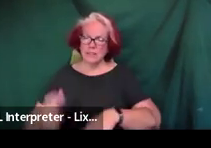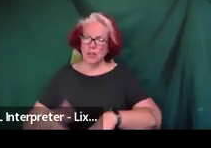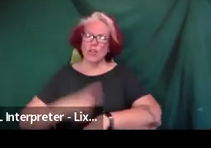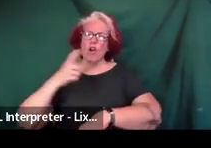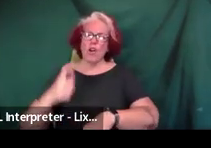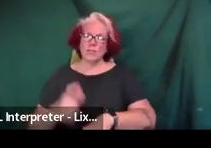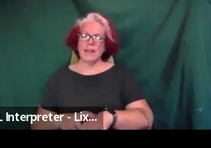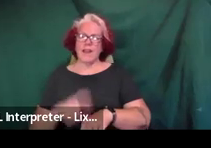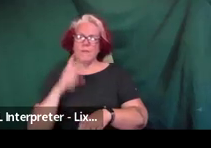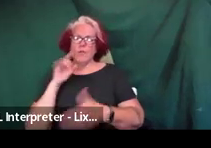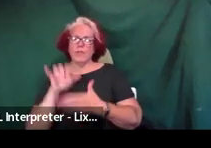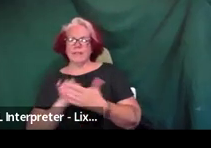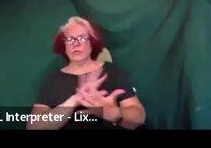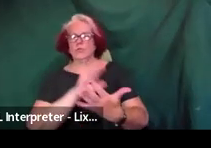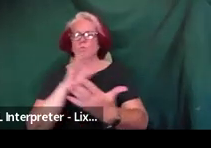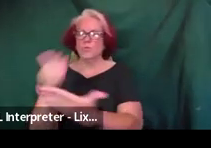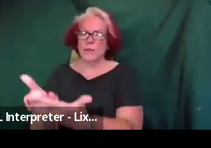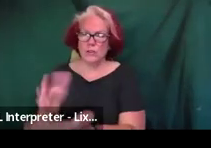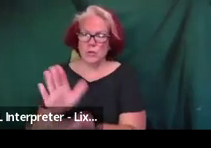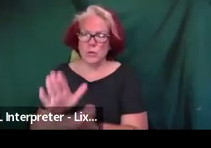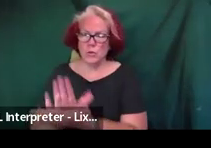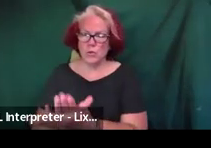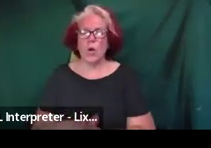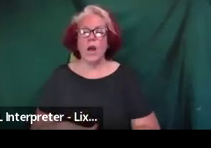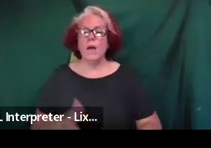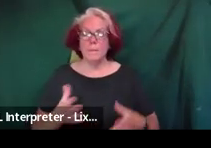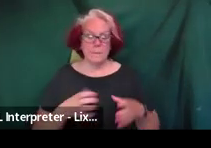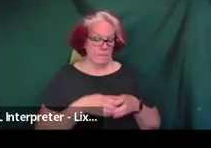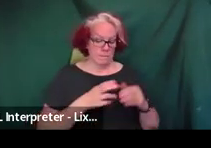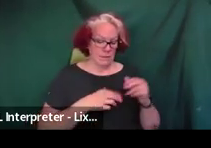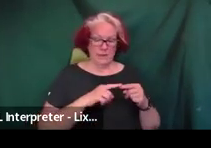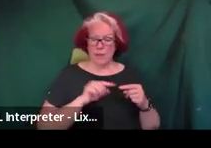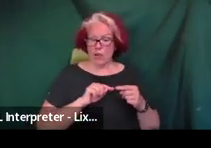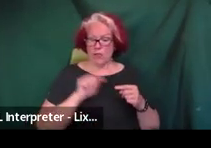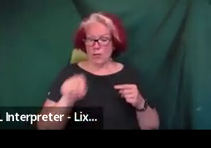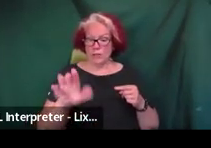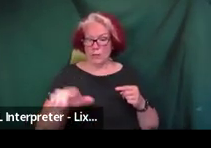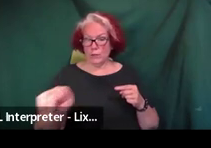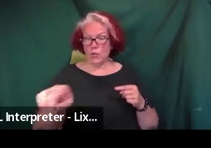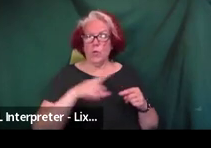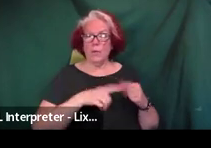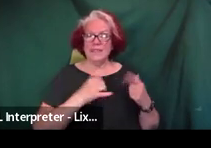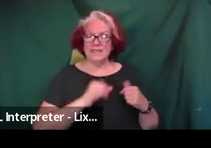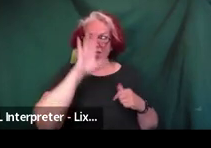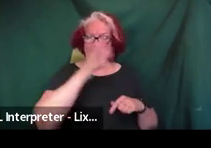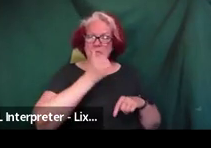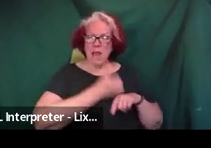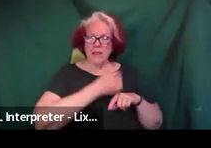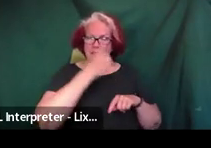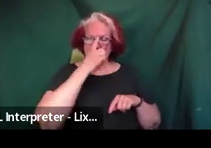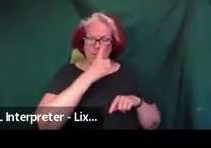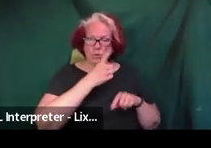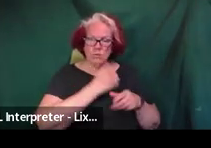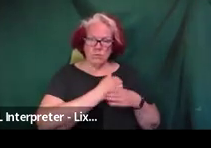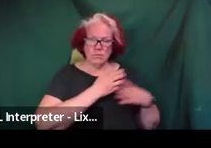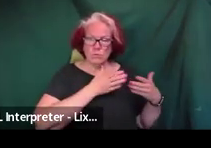reach school sites. Even though they may be across the street, it takes a while for that mindset to